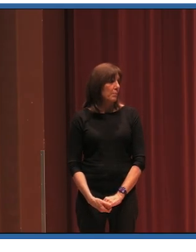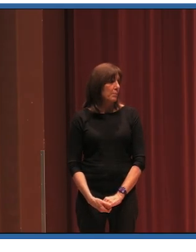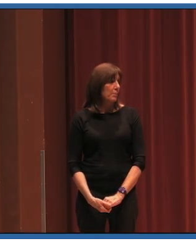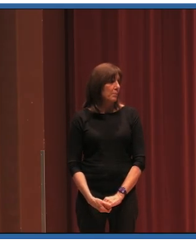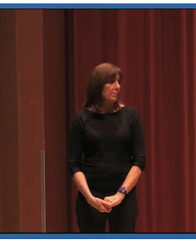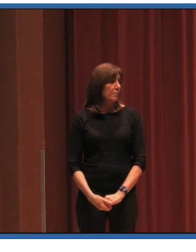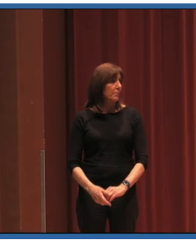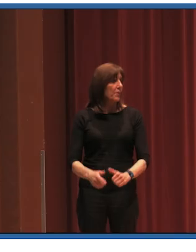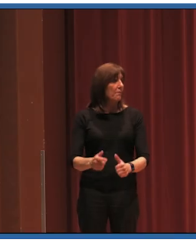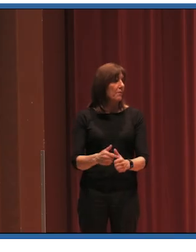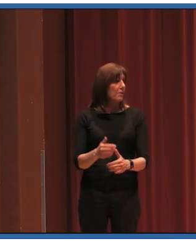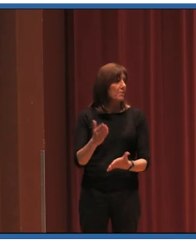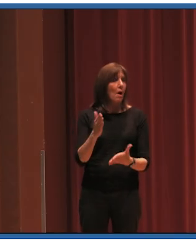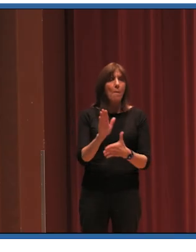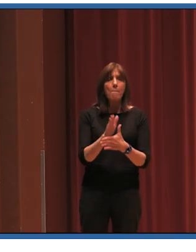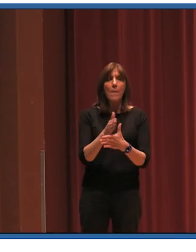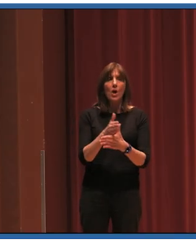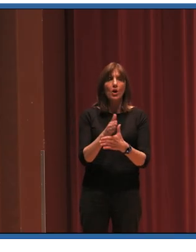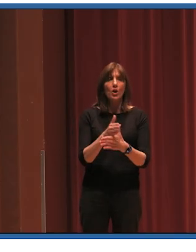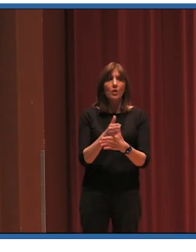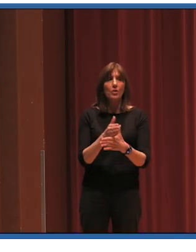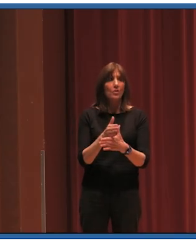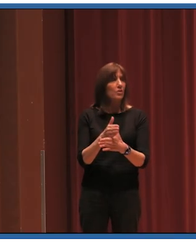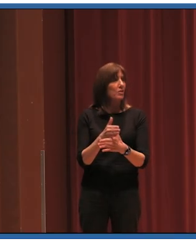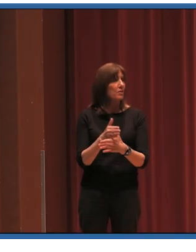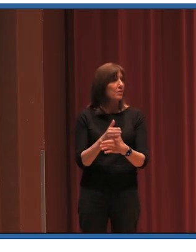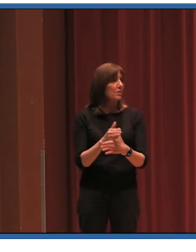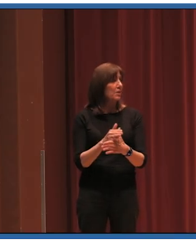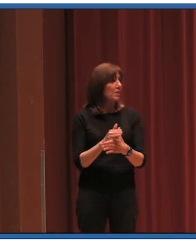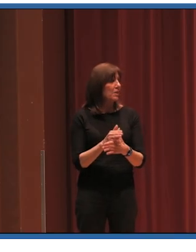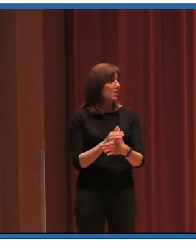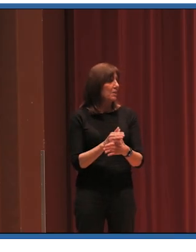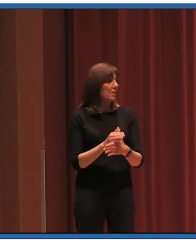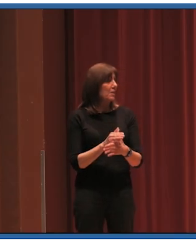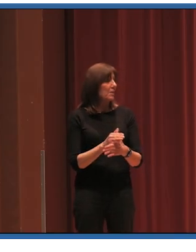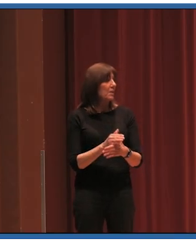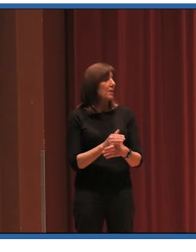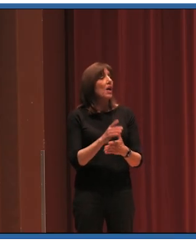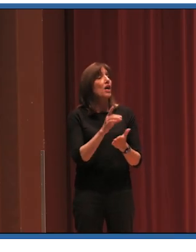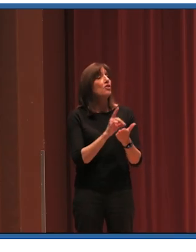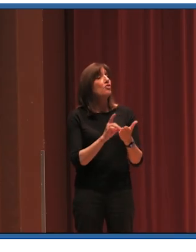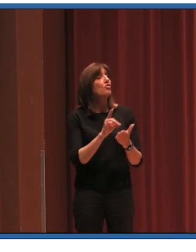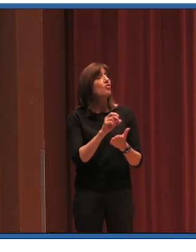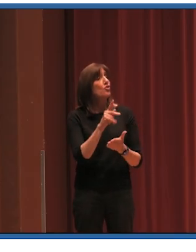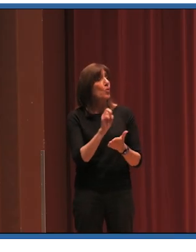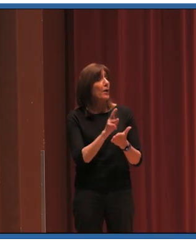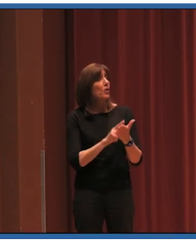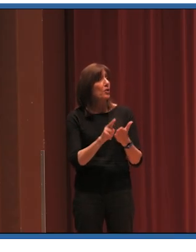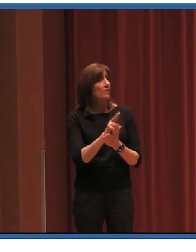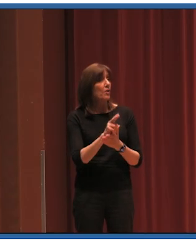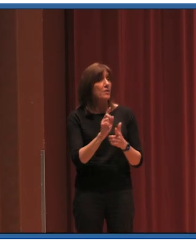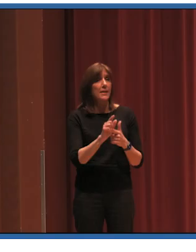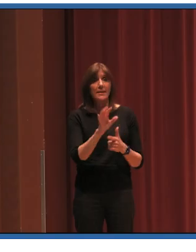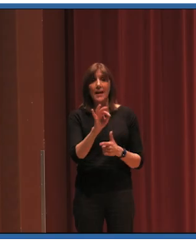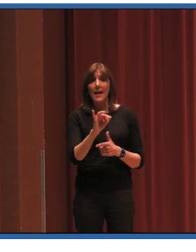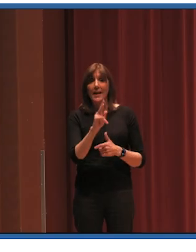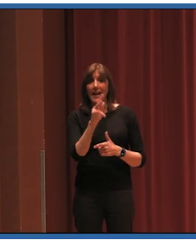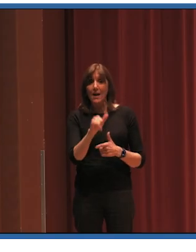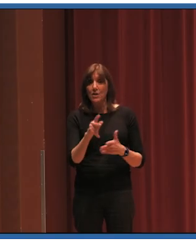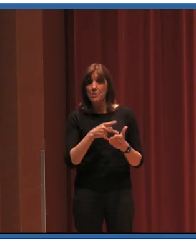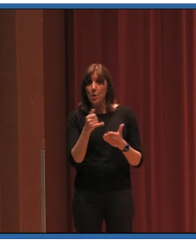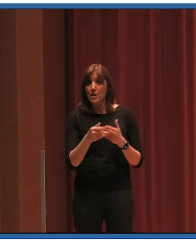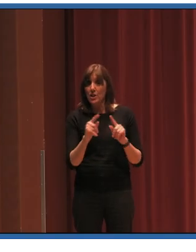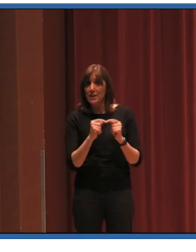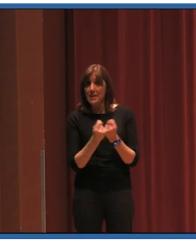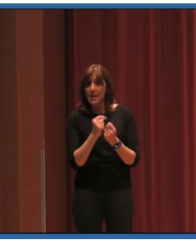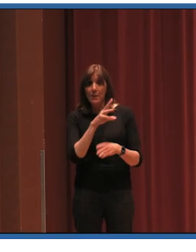First, I want to acknowledge our partners, aside again from the gracious hosting by Drake University. The 99 Counties project team includes